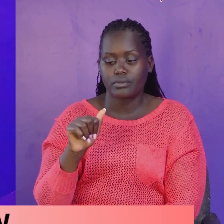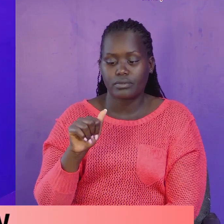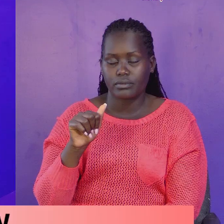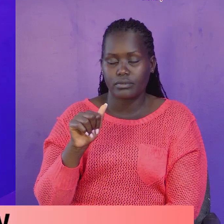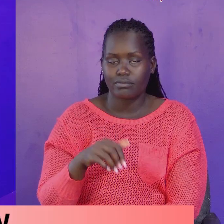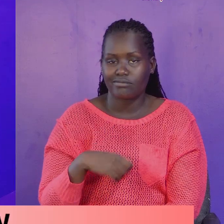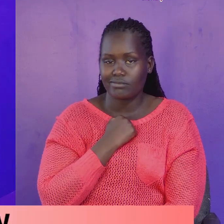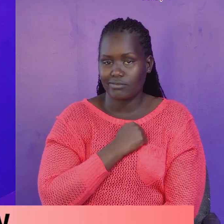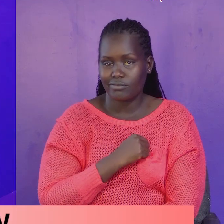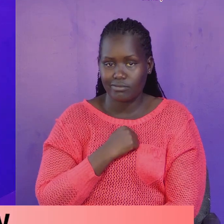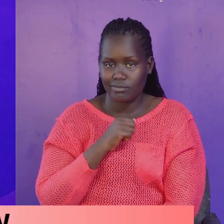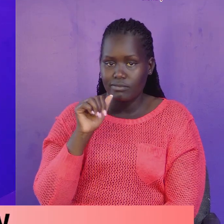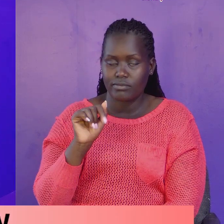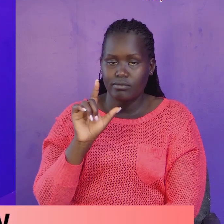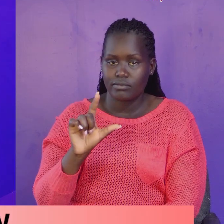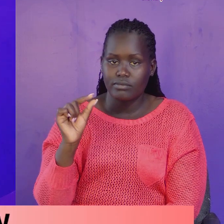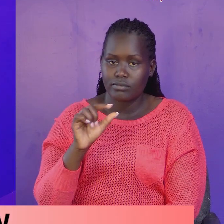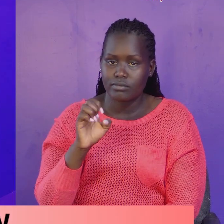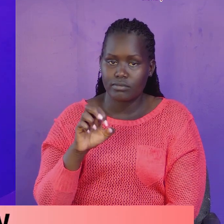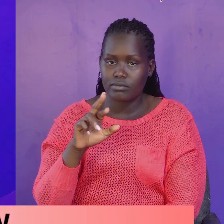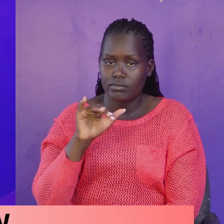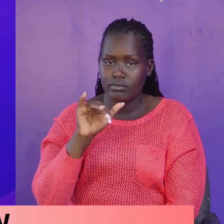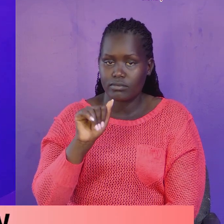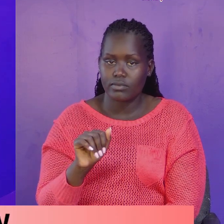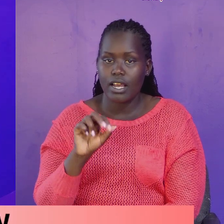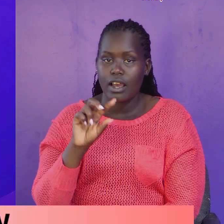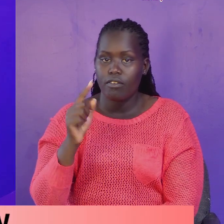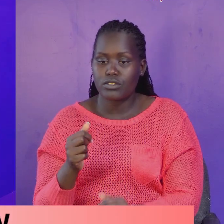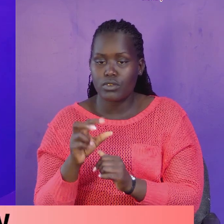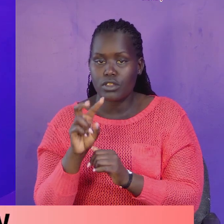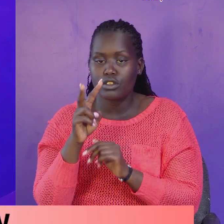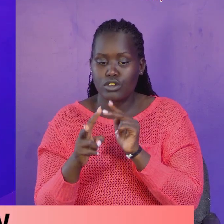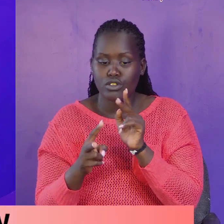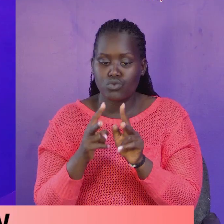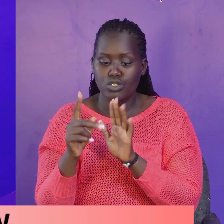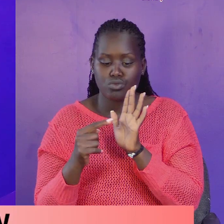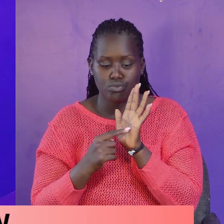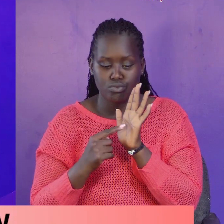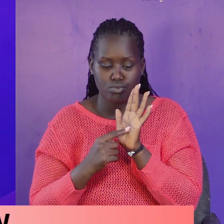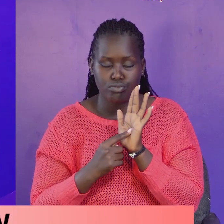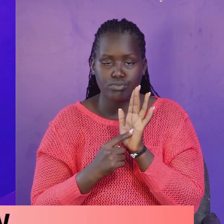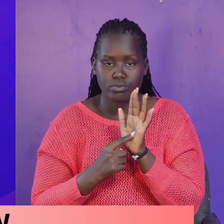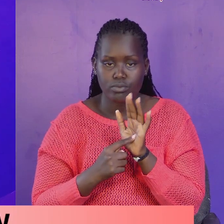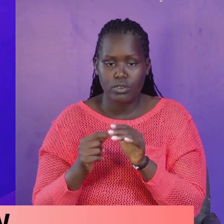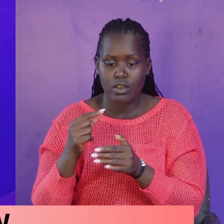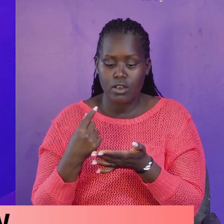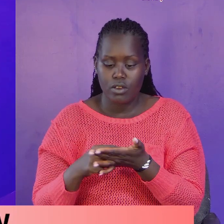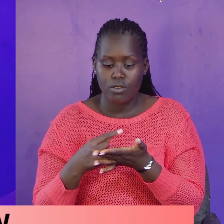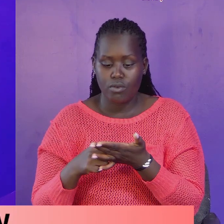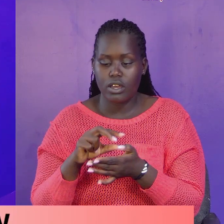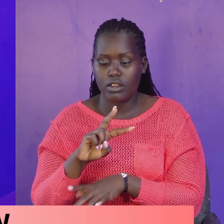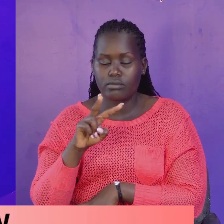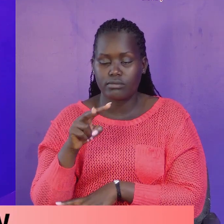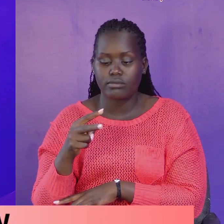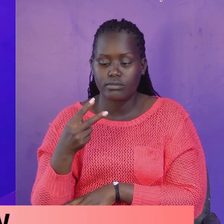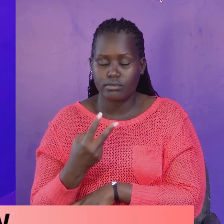not Angola, Algeria. Algeria is the first one with 22 points. They are already qualified. Yeah. Uganda, the second. Uganda